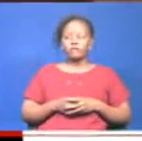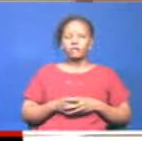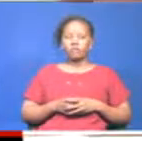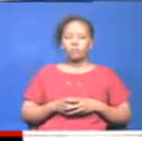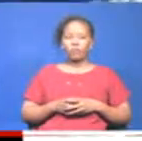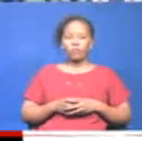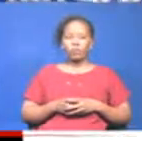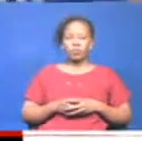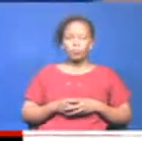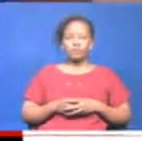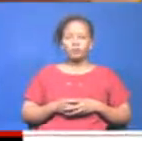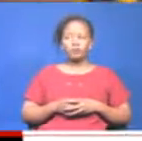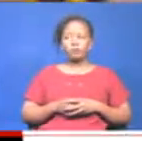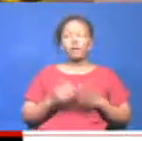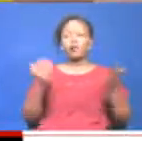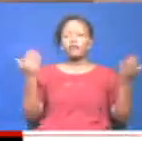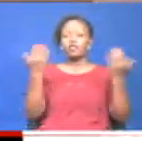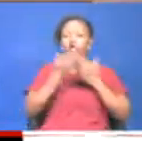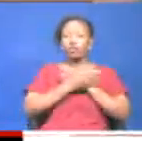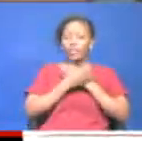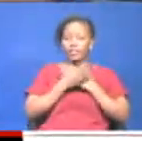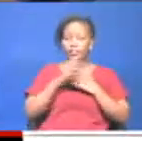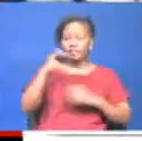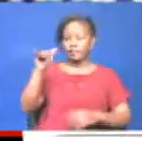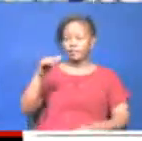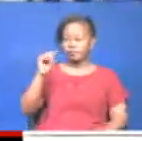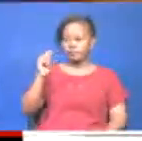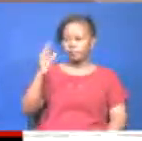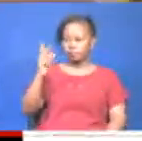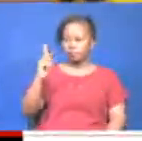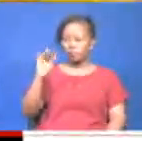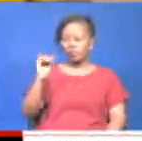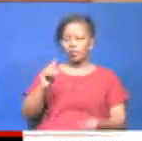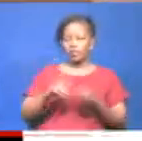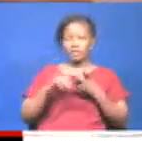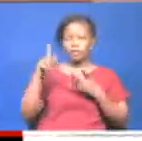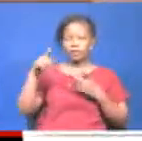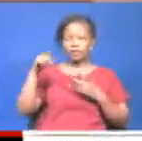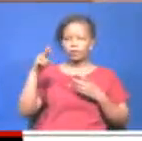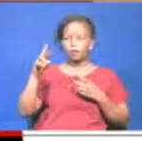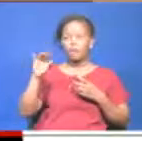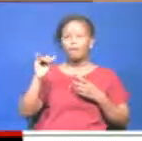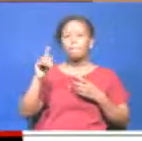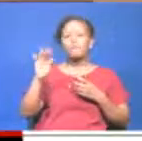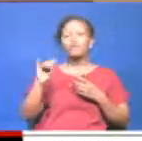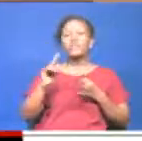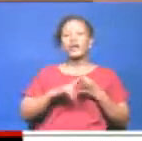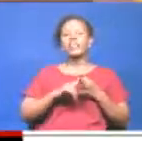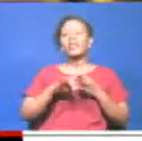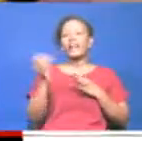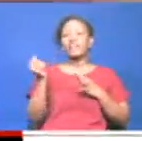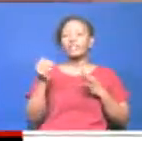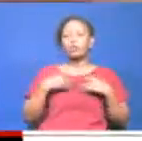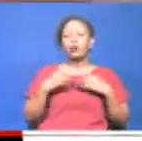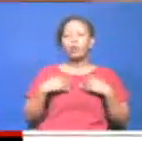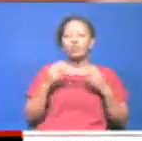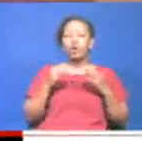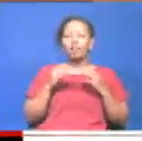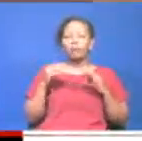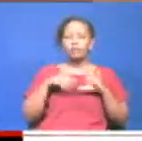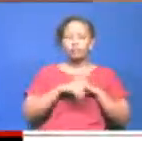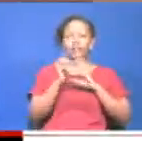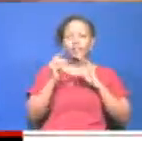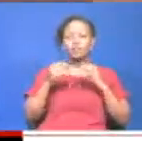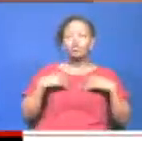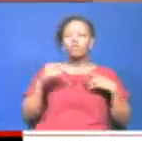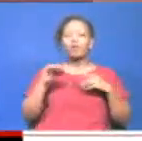the line. Tonight, Jacqueline Kipkoech, Purity Kirui and Serifan Chespo will take the field in the 3,000